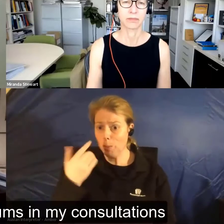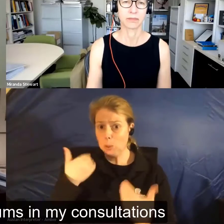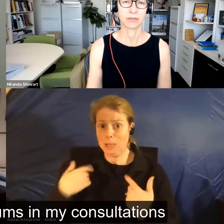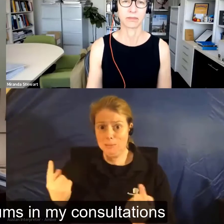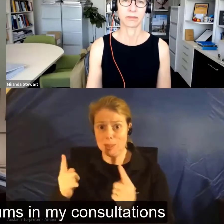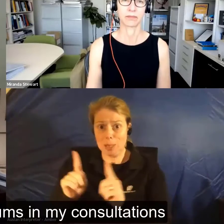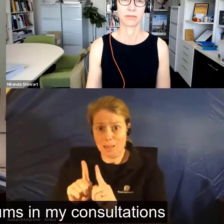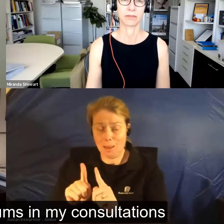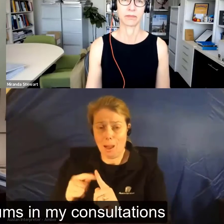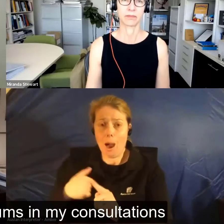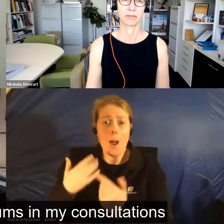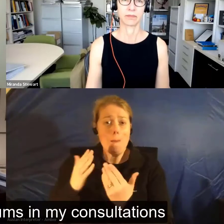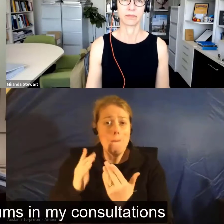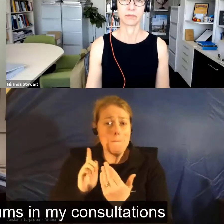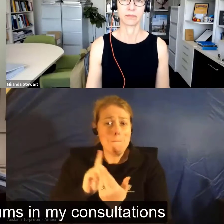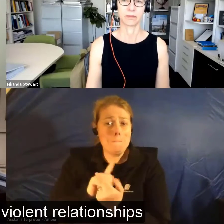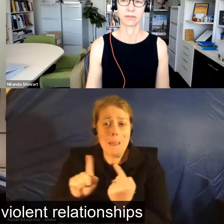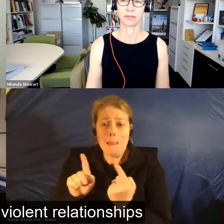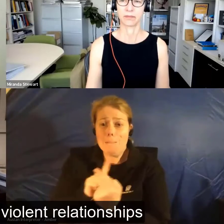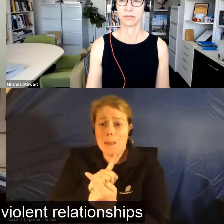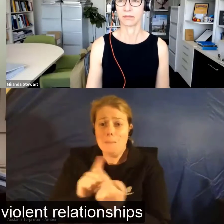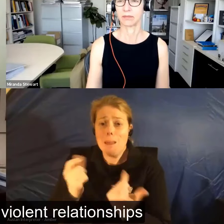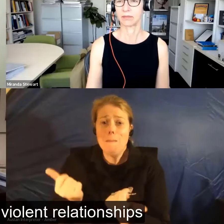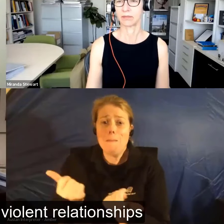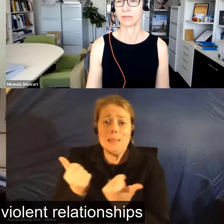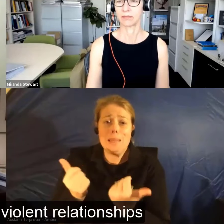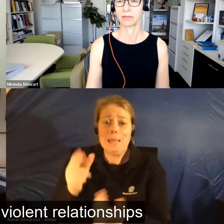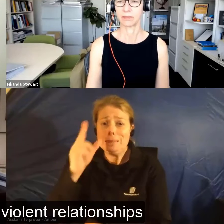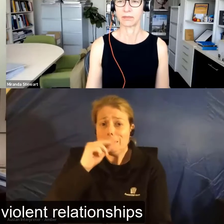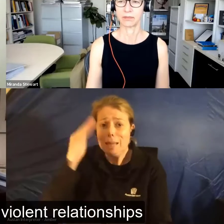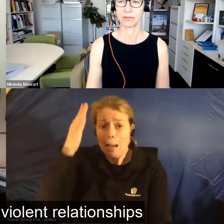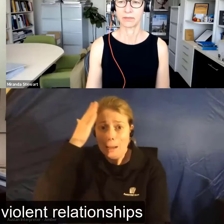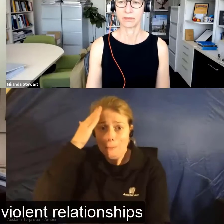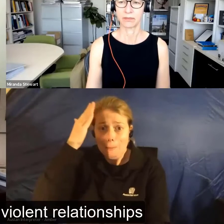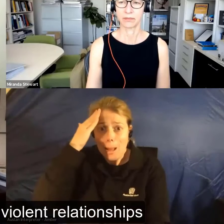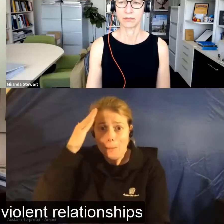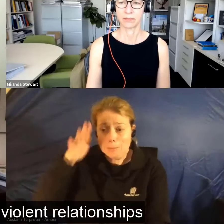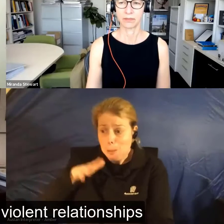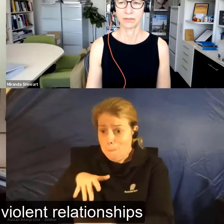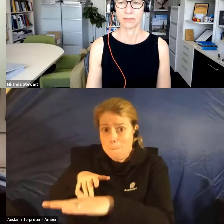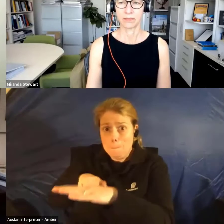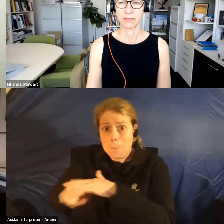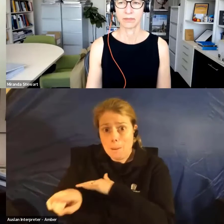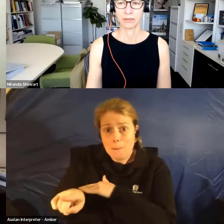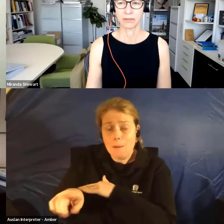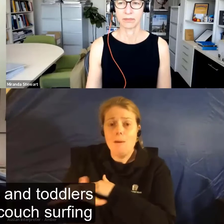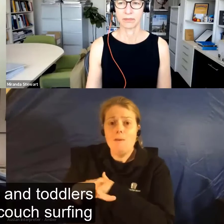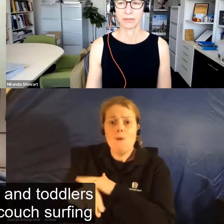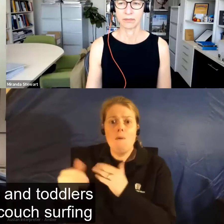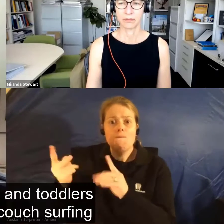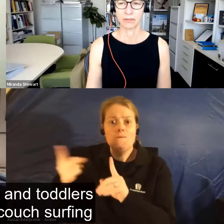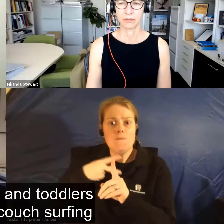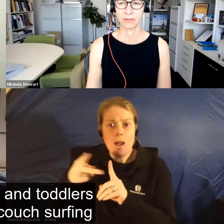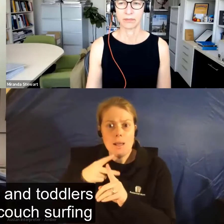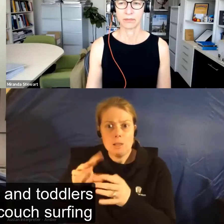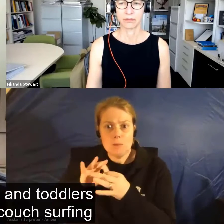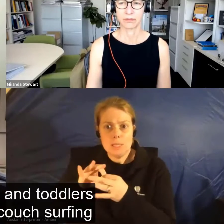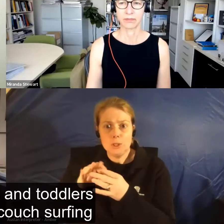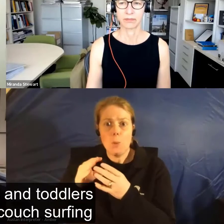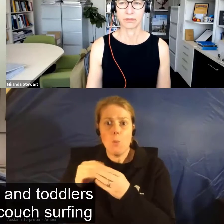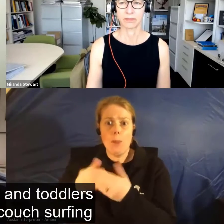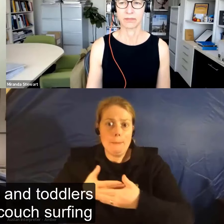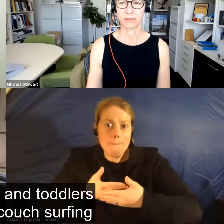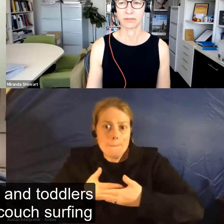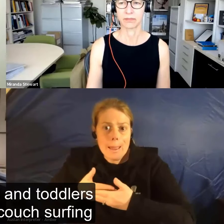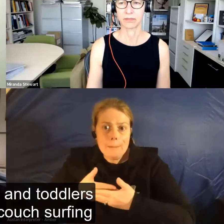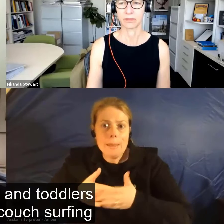many young mums in my consultations who had escaped violent relationships and with babies and toddlers, and were